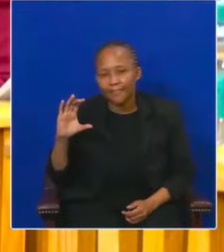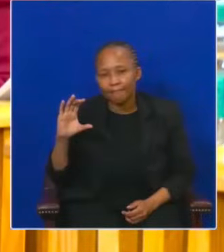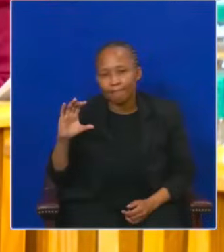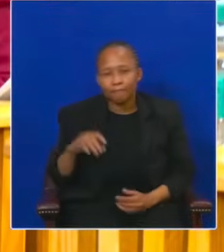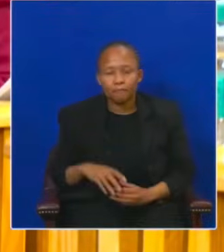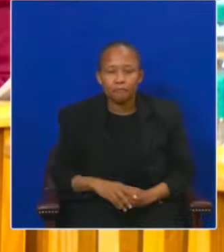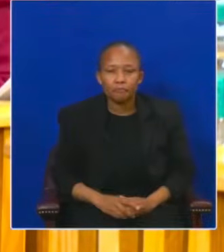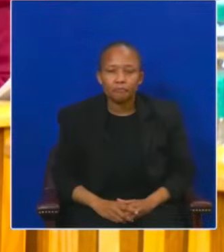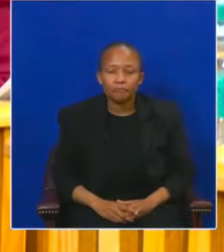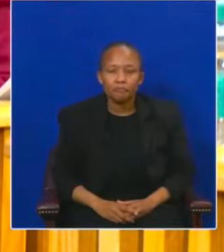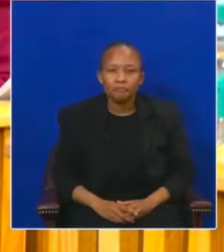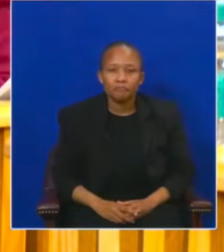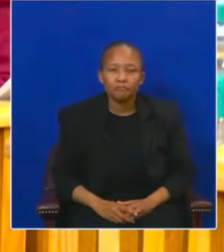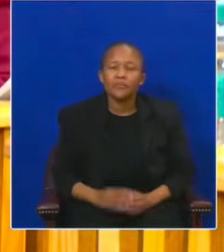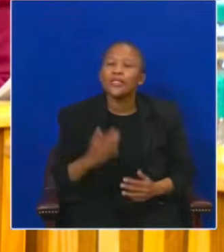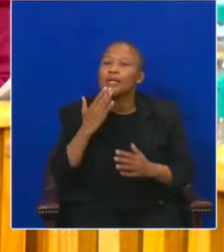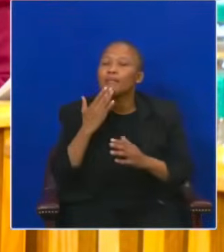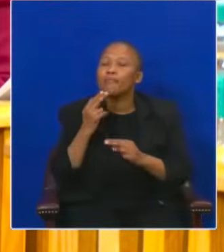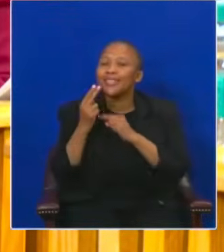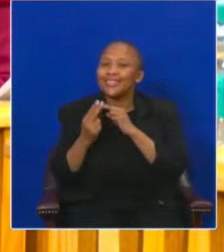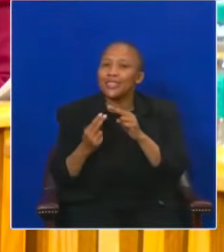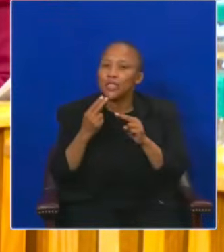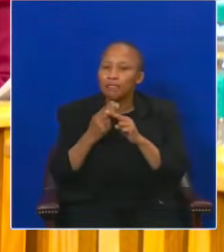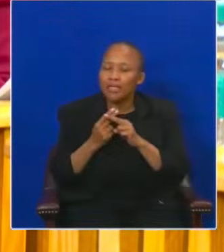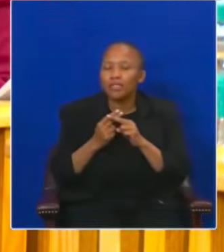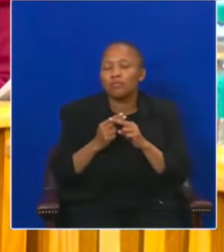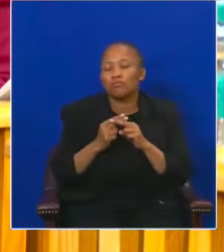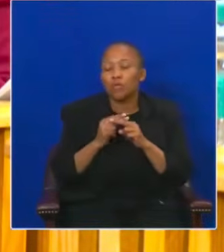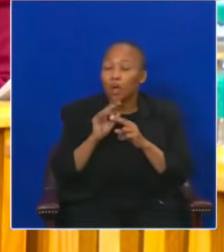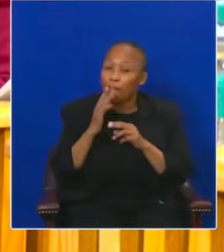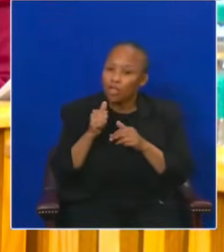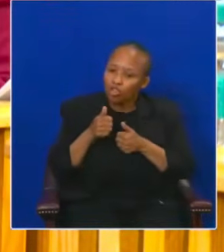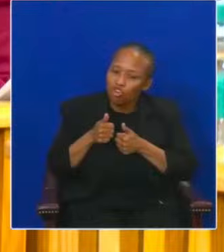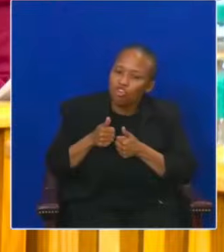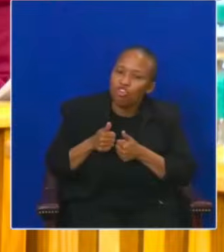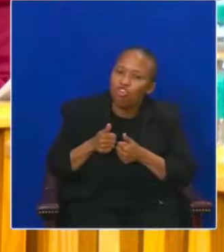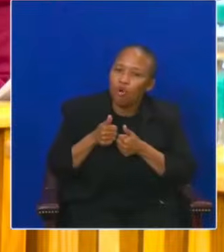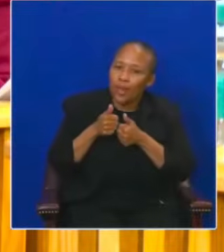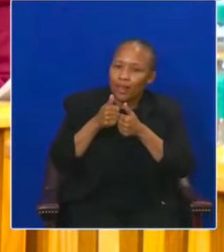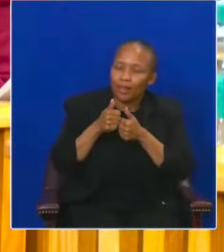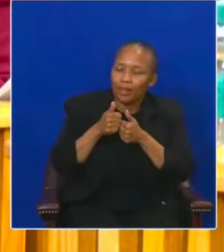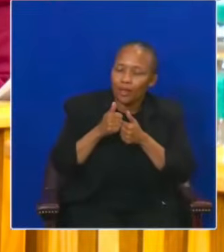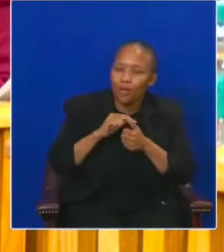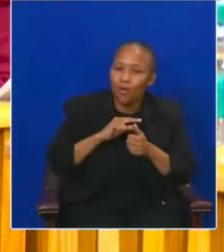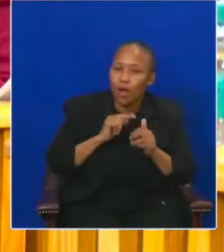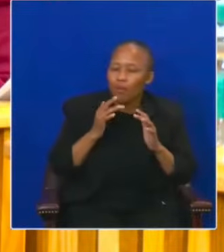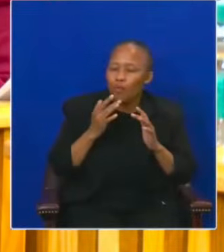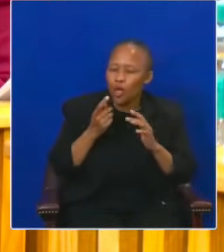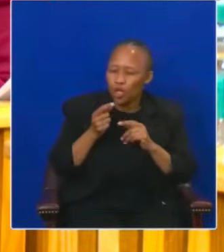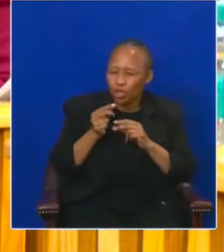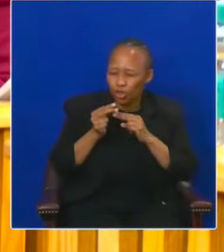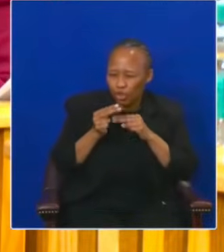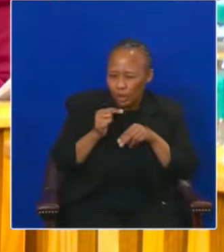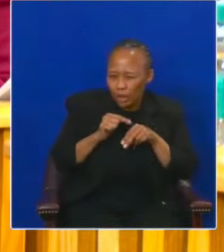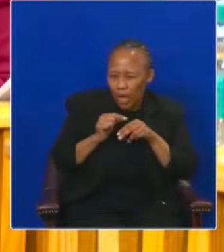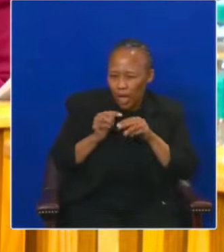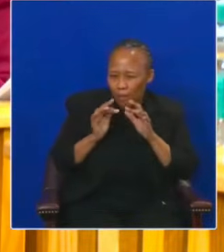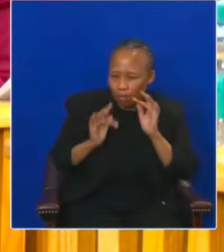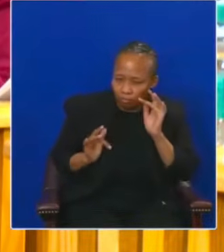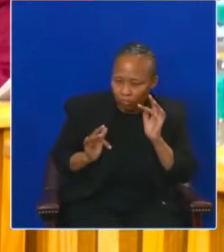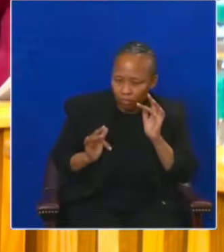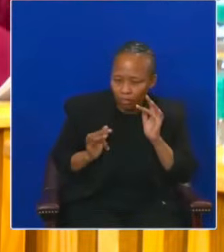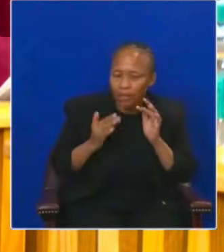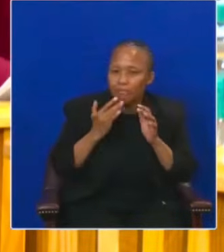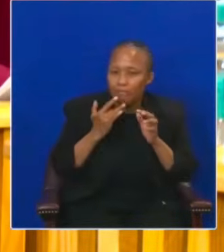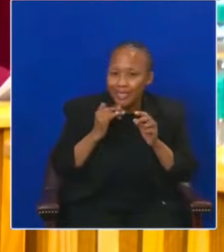Please repeat a few sentences back. I think we lost you for a short moment. Please repeat your answer.